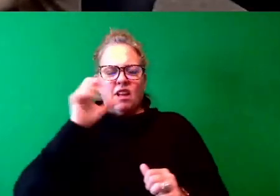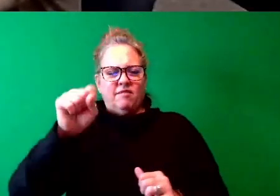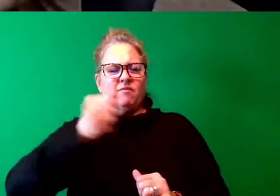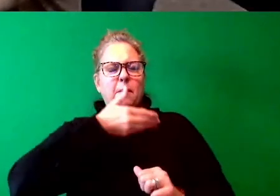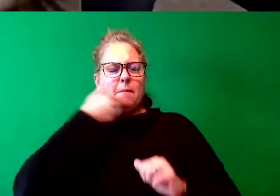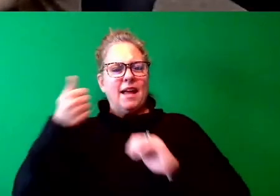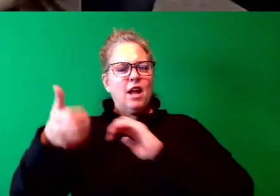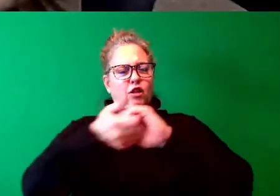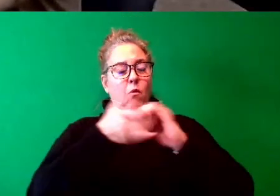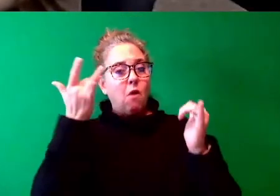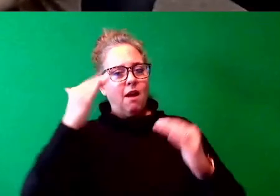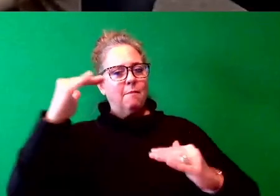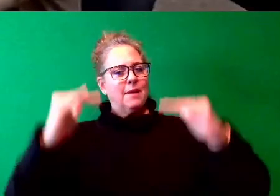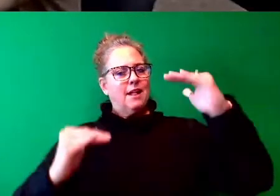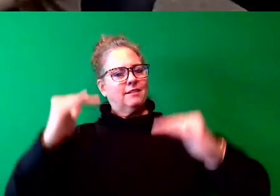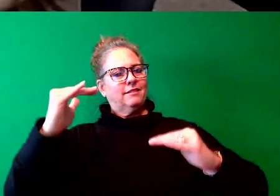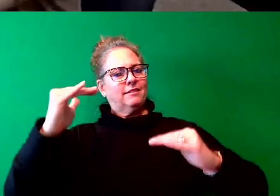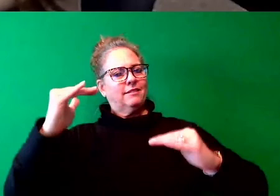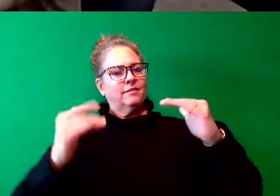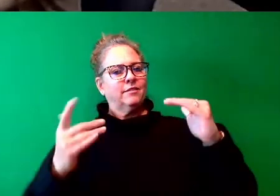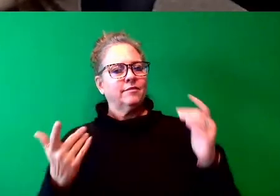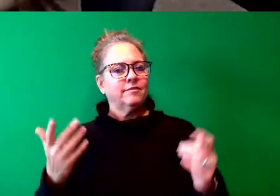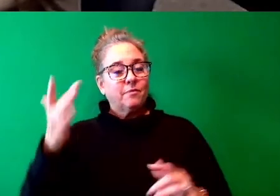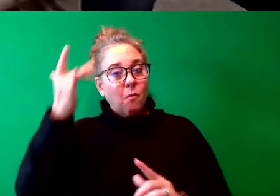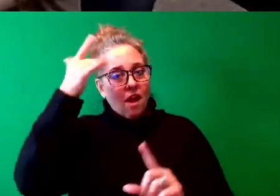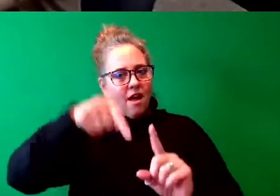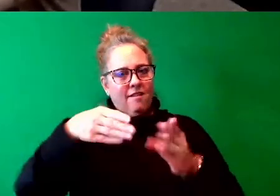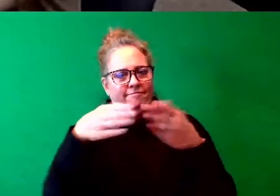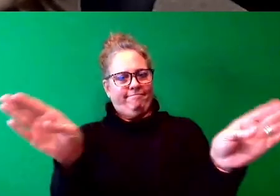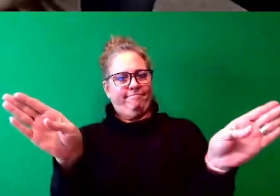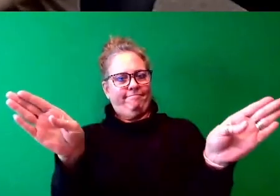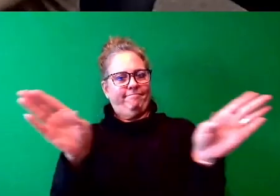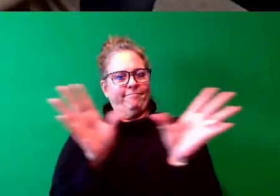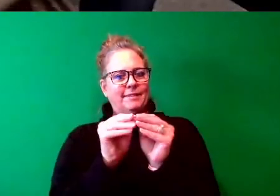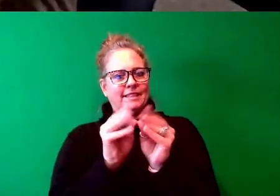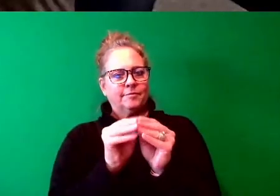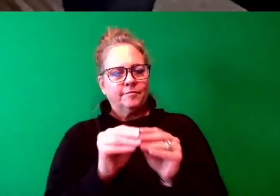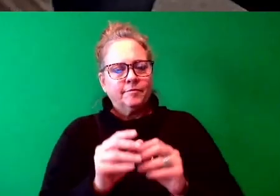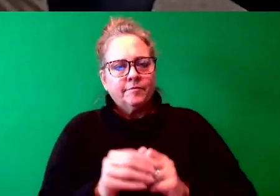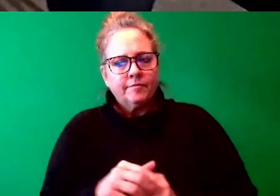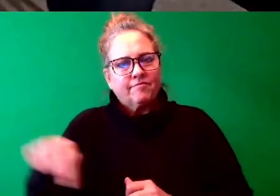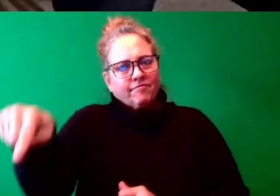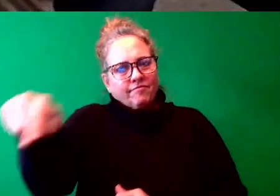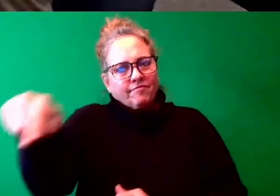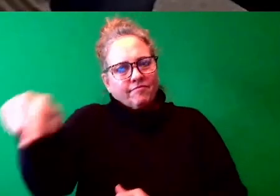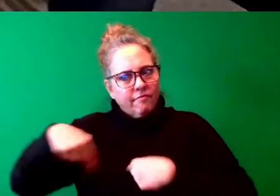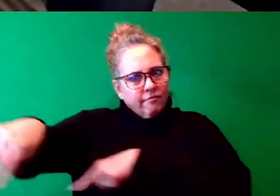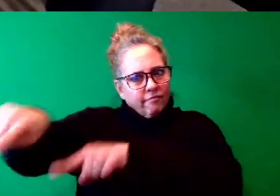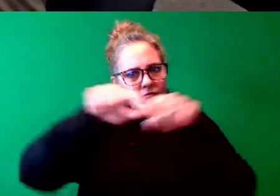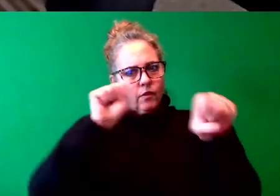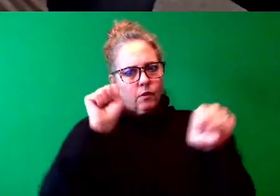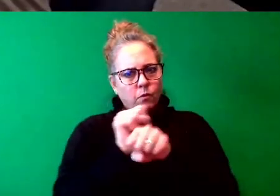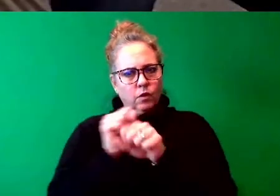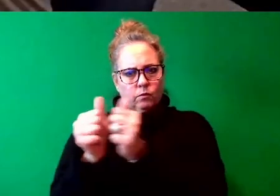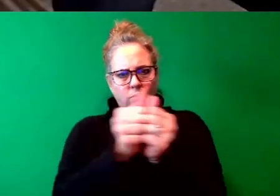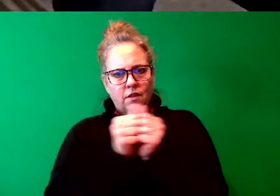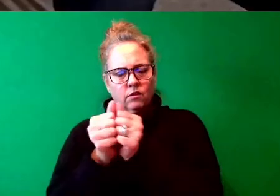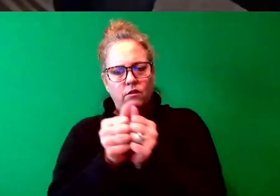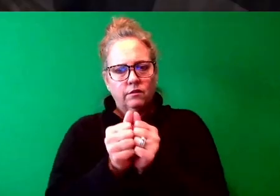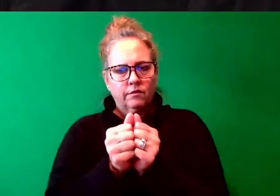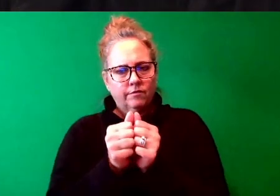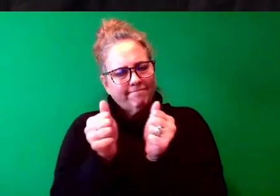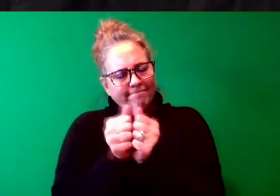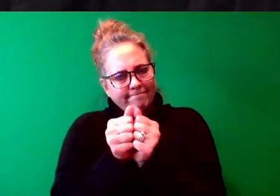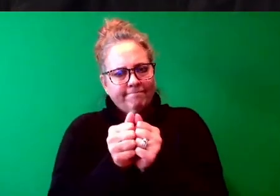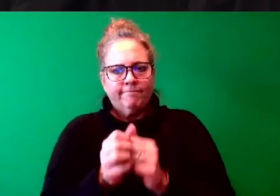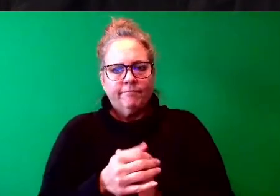it as a public meeting, but it's just a work session for working through a specific I think thing. that's a good